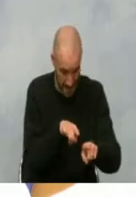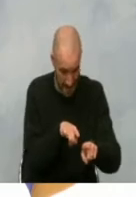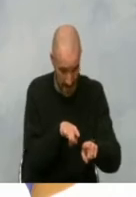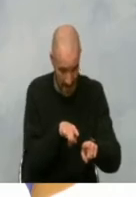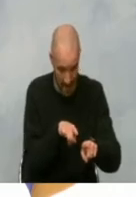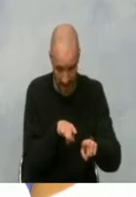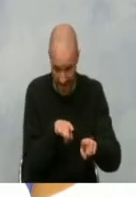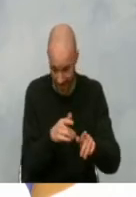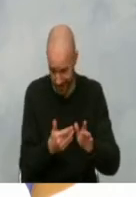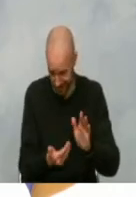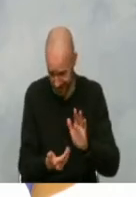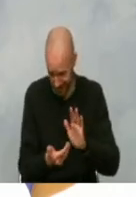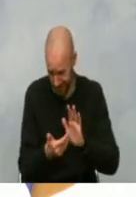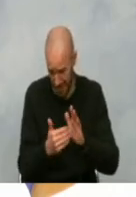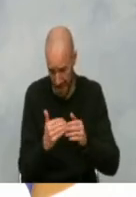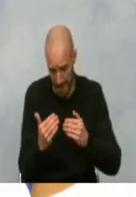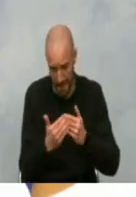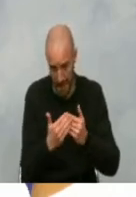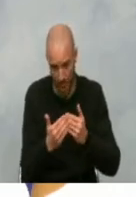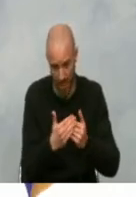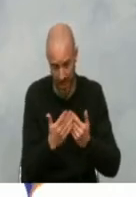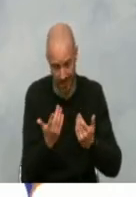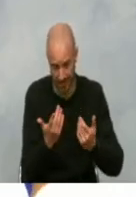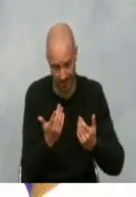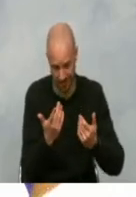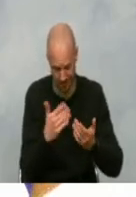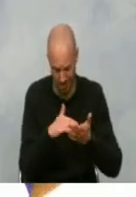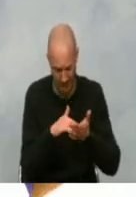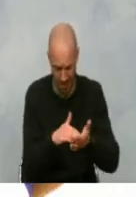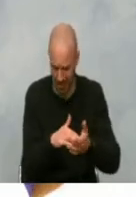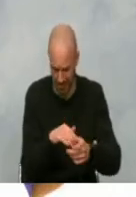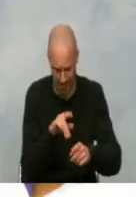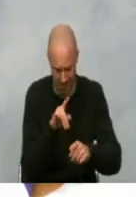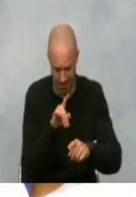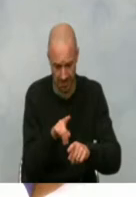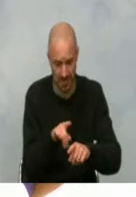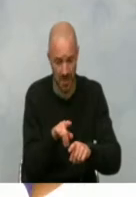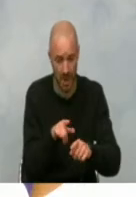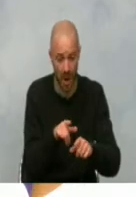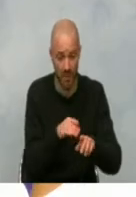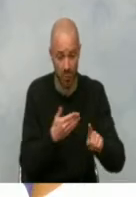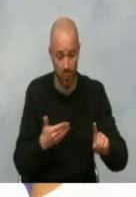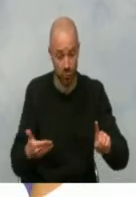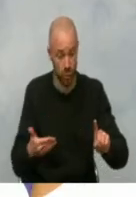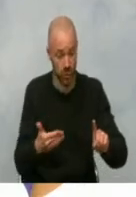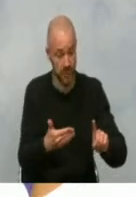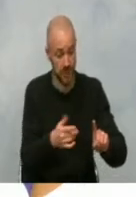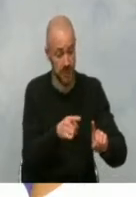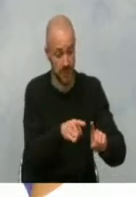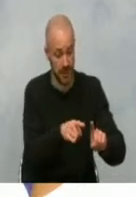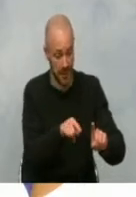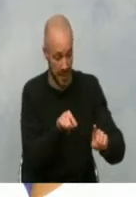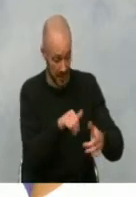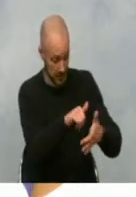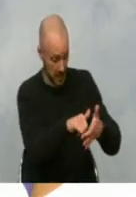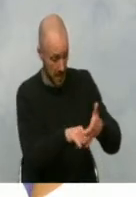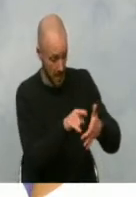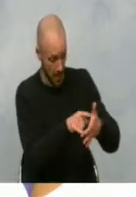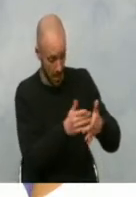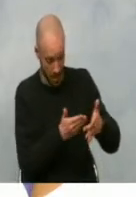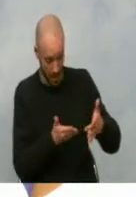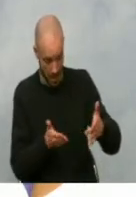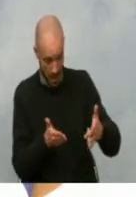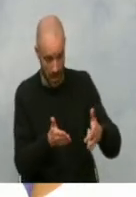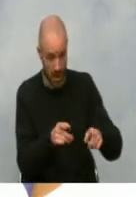million, but in 24-25. If the route that's mapped out in this paper is taken,